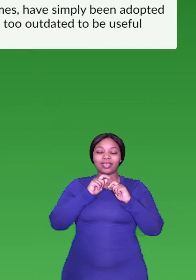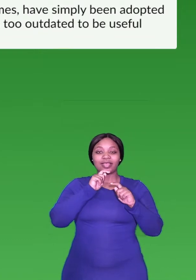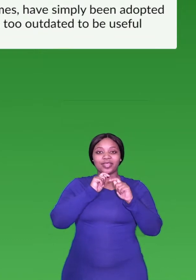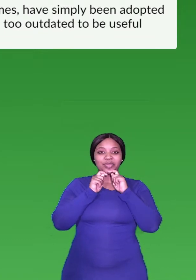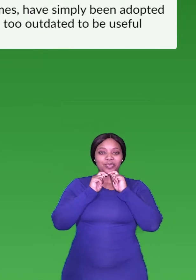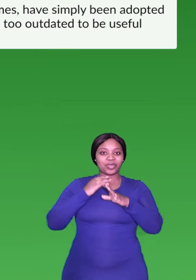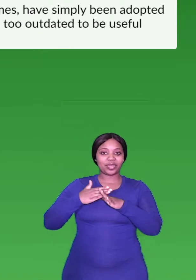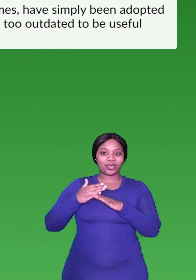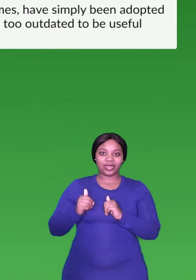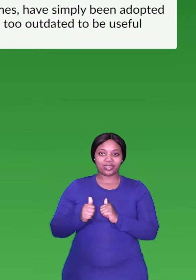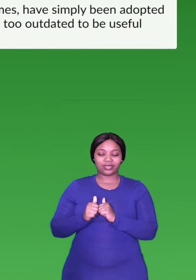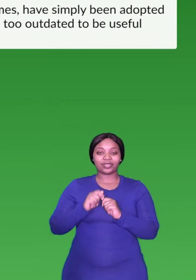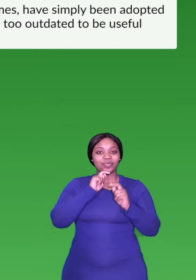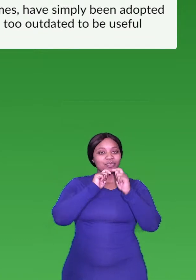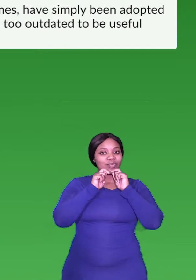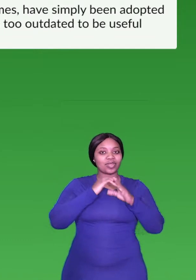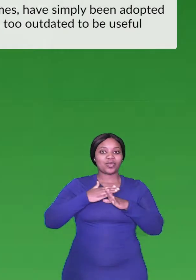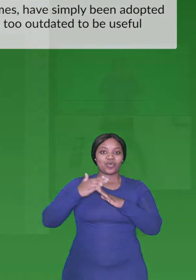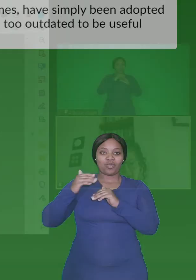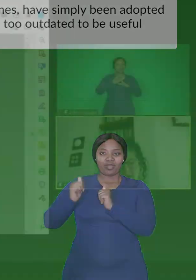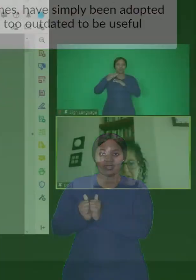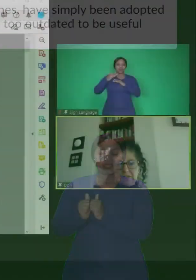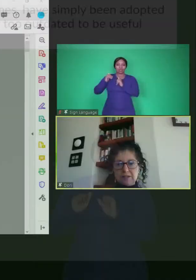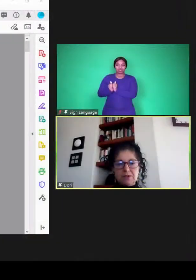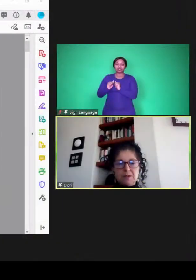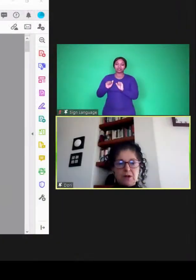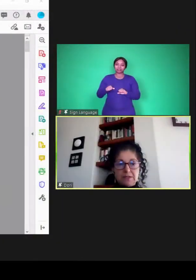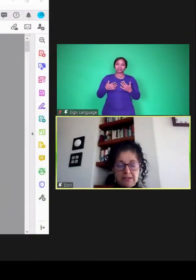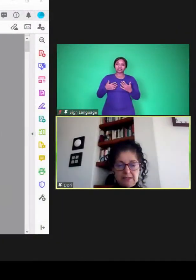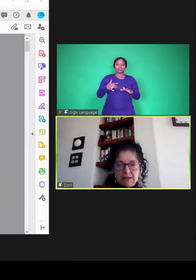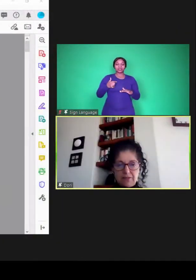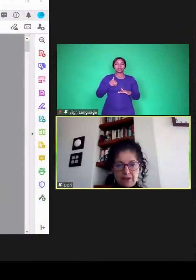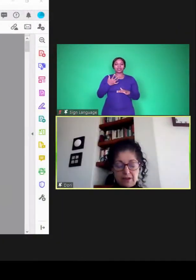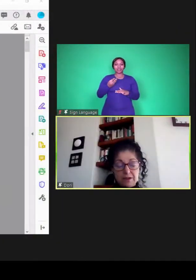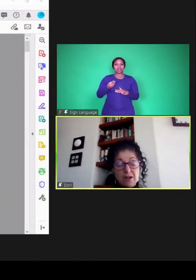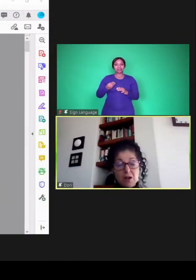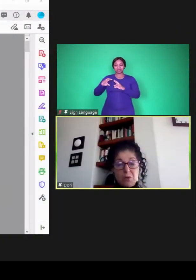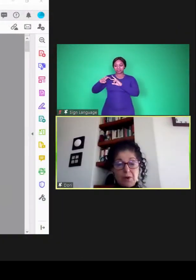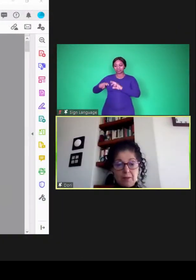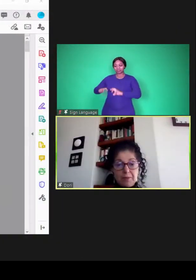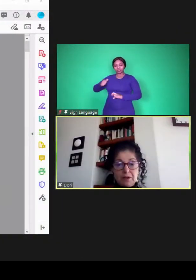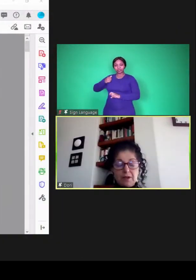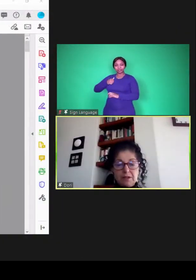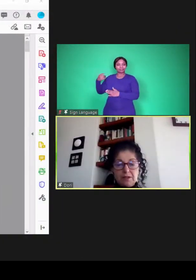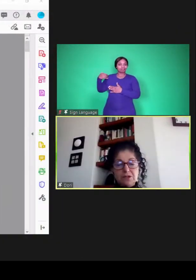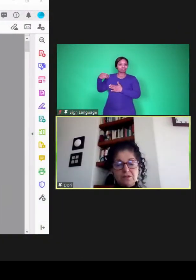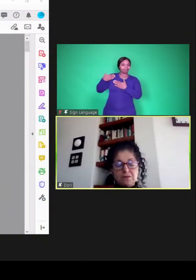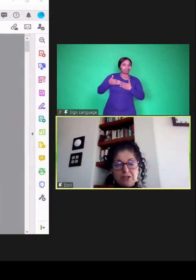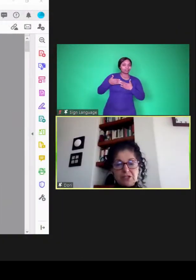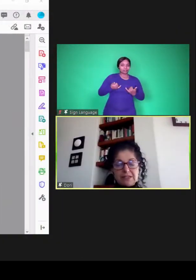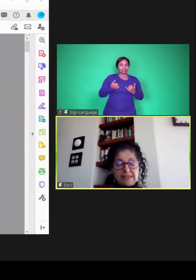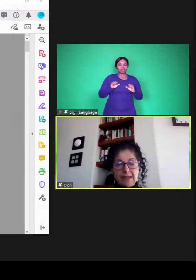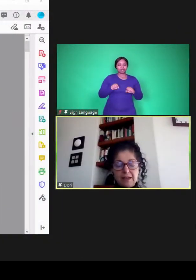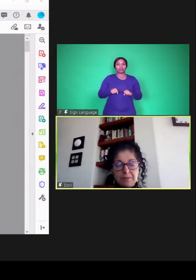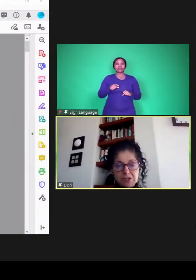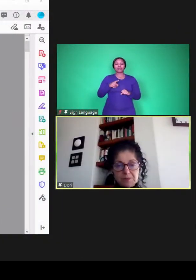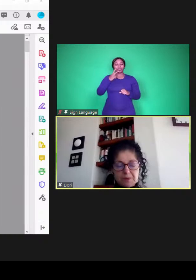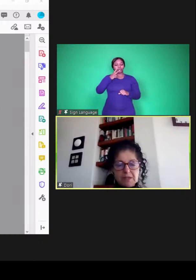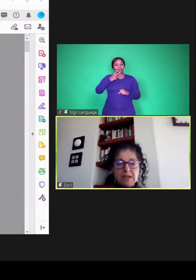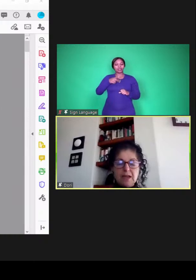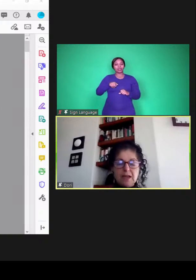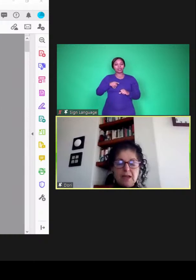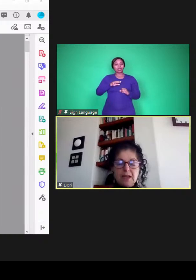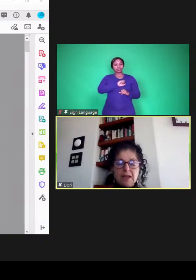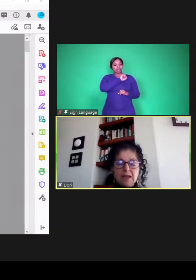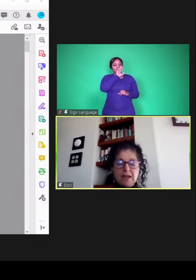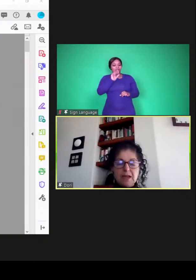presentation today is on the translocality of internal migrants in post-apartheid South Africa, where I'll be looking at issues of measures and